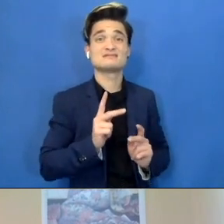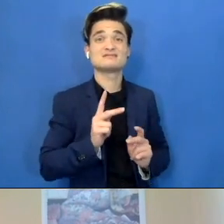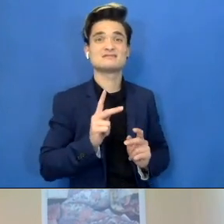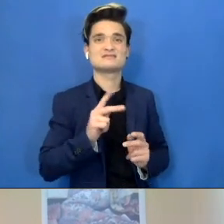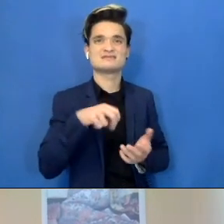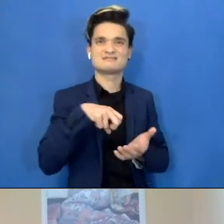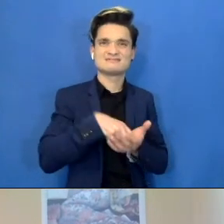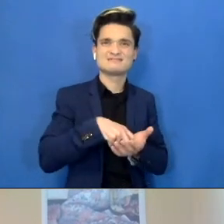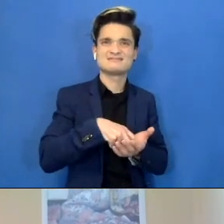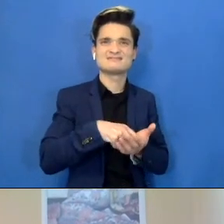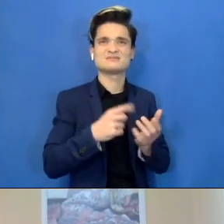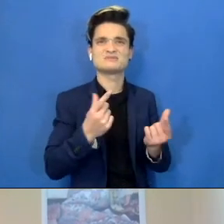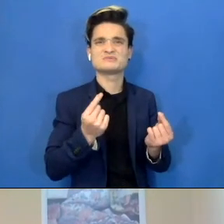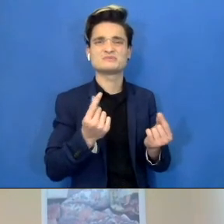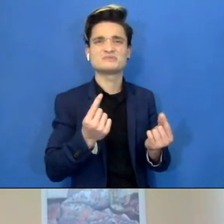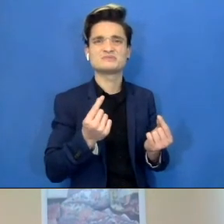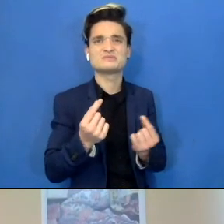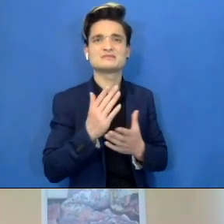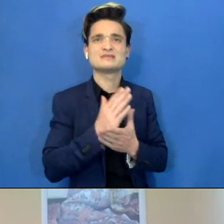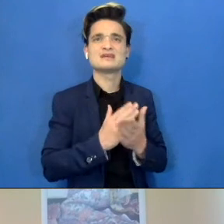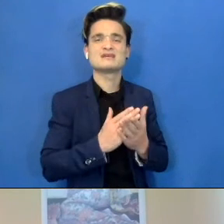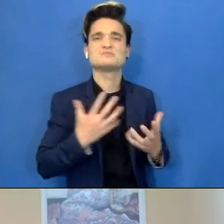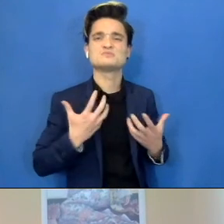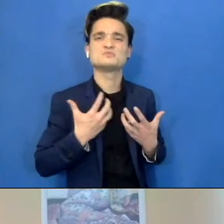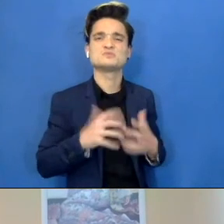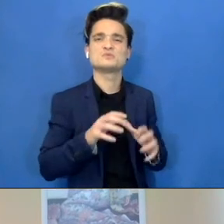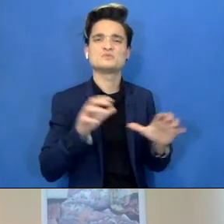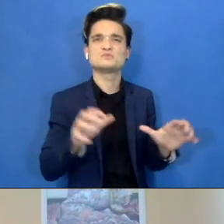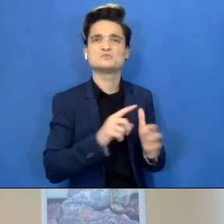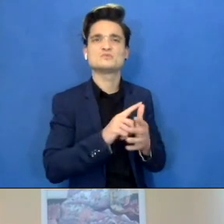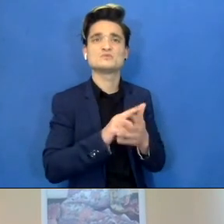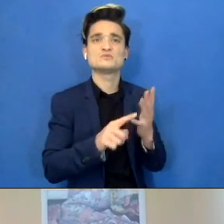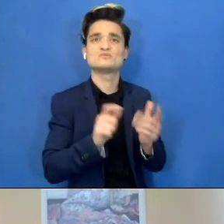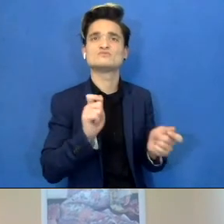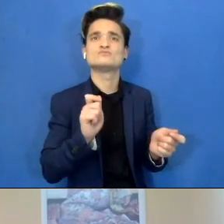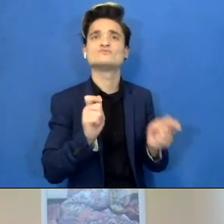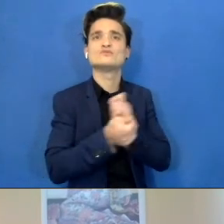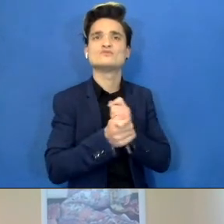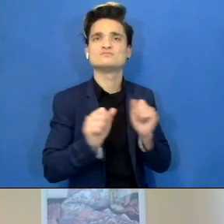knees, and you don't want to be in that position. So find a way to get out of it as quickly as possible.